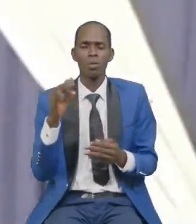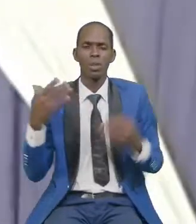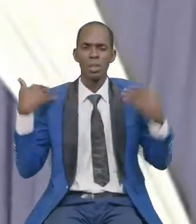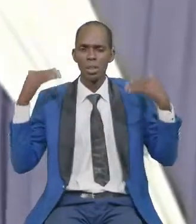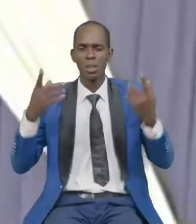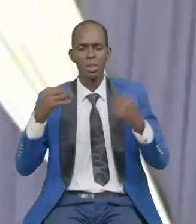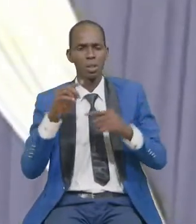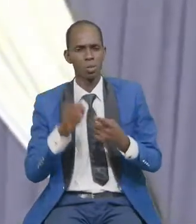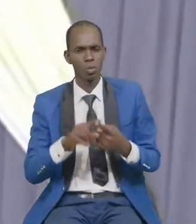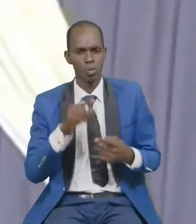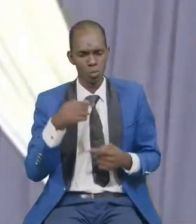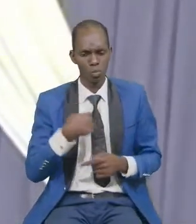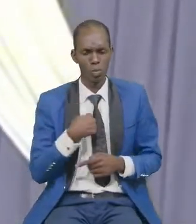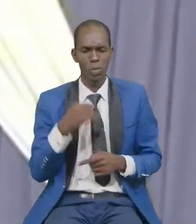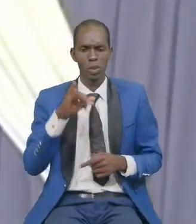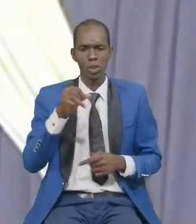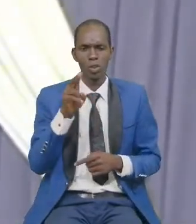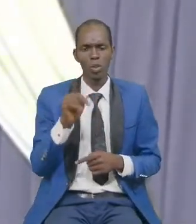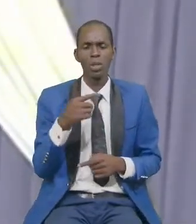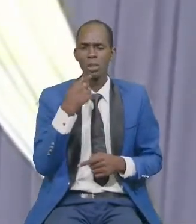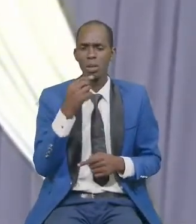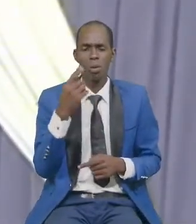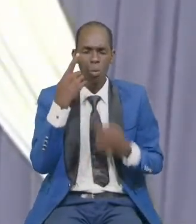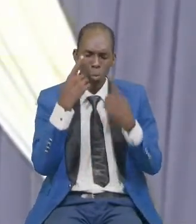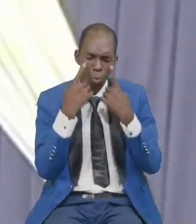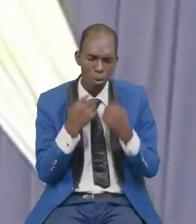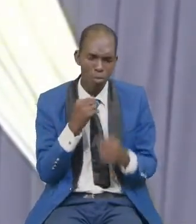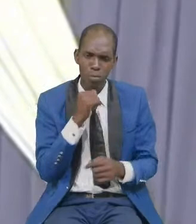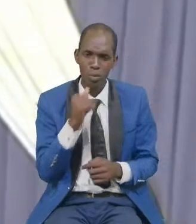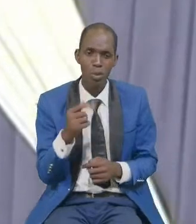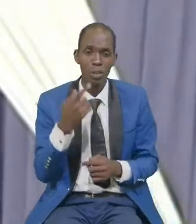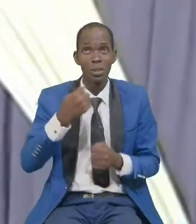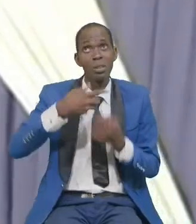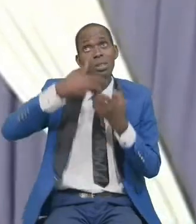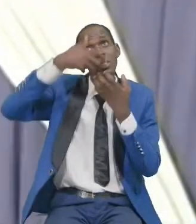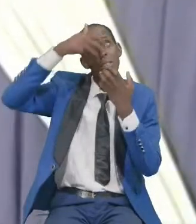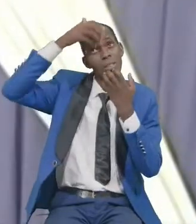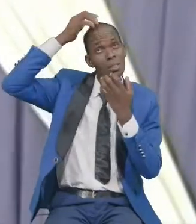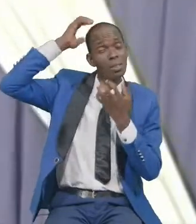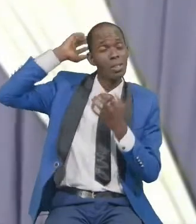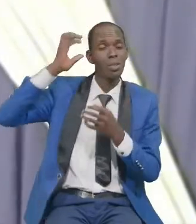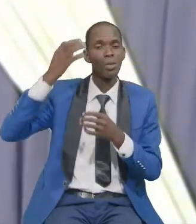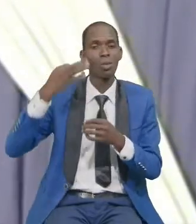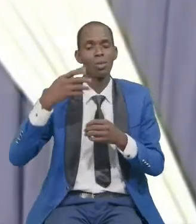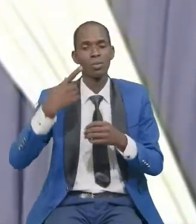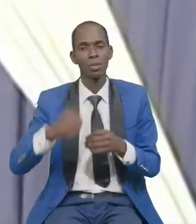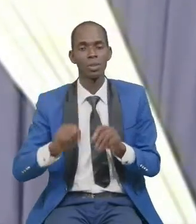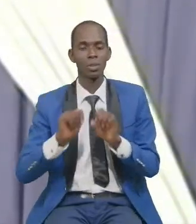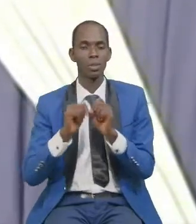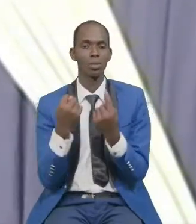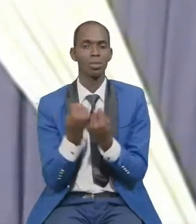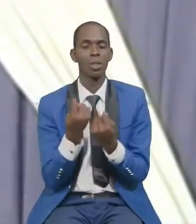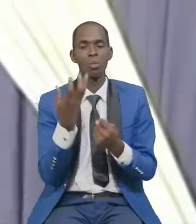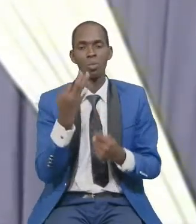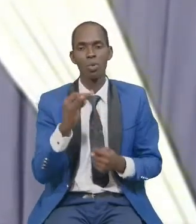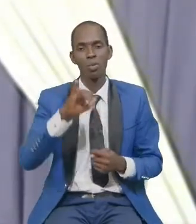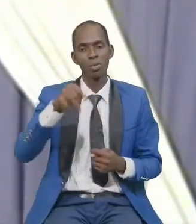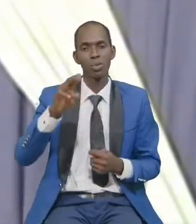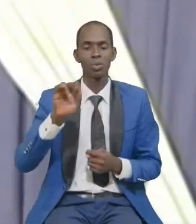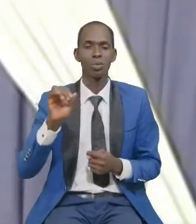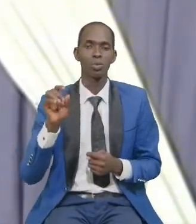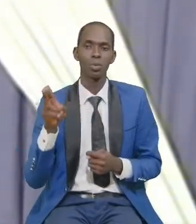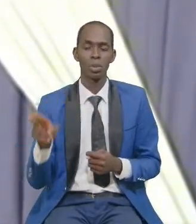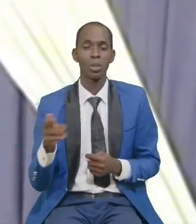said, weep not. The Lion of the tribe of Judah, the root and the offspring of